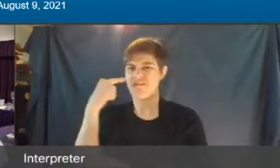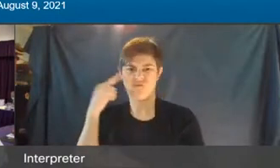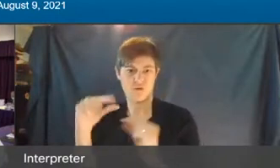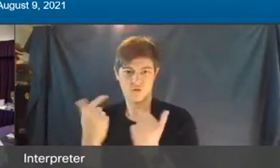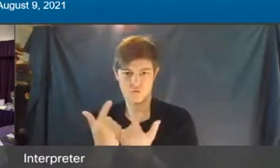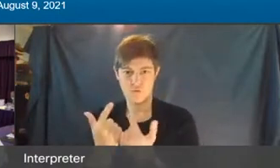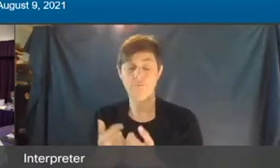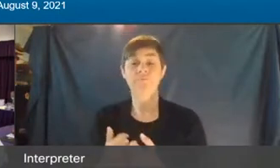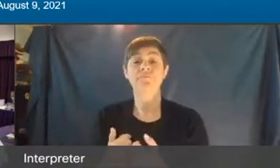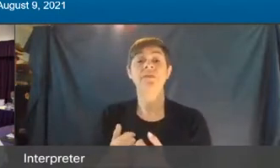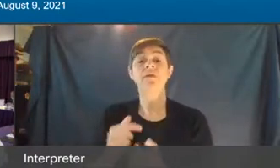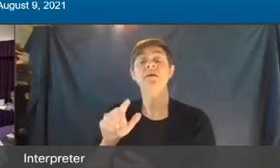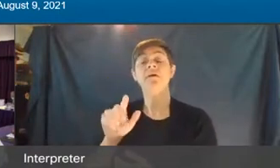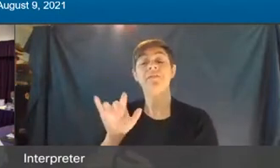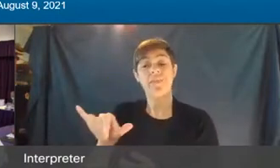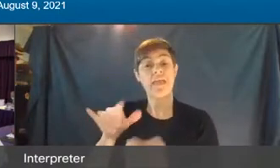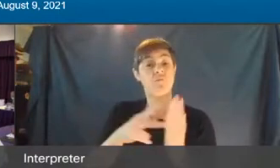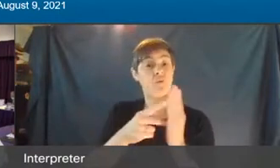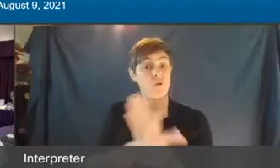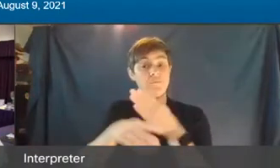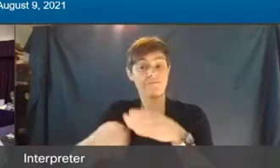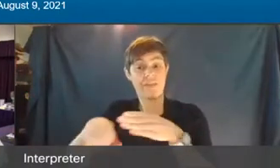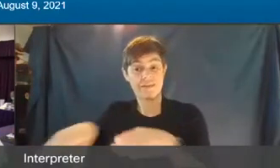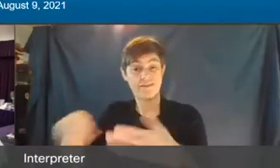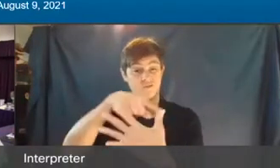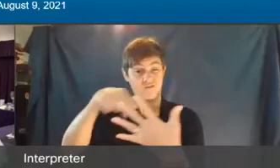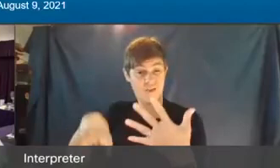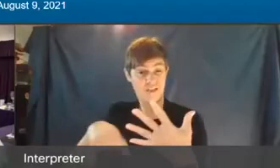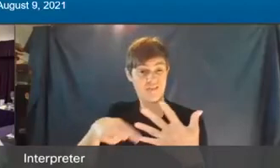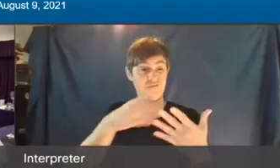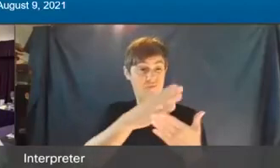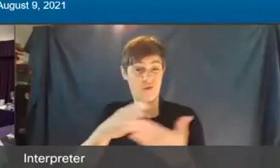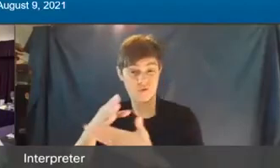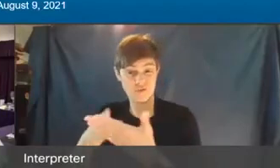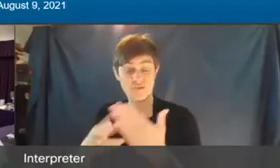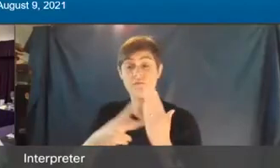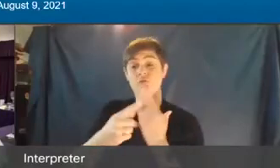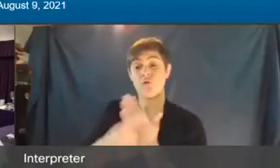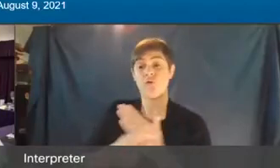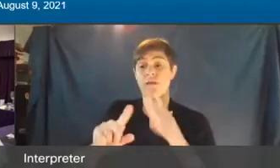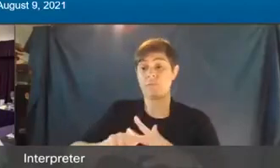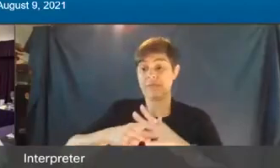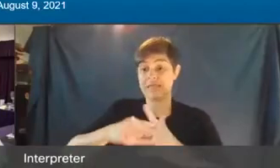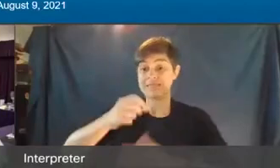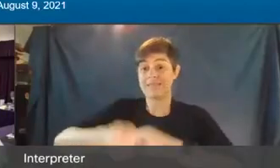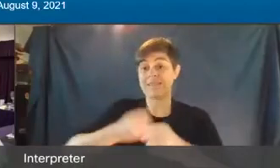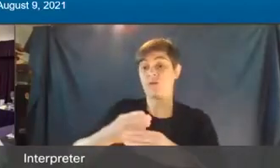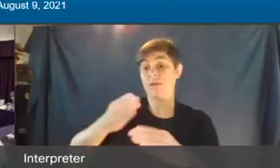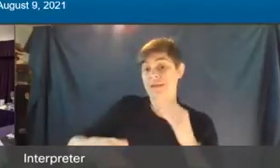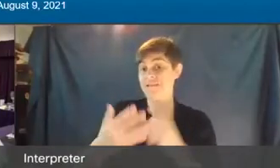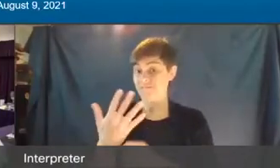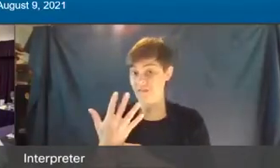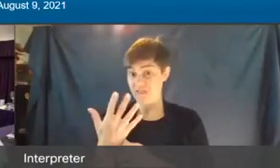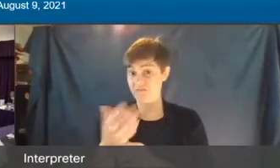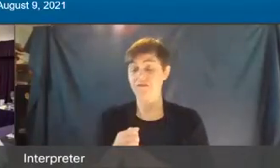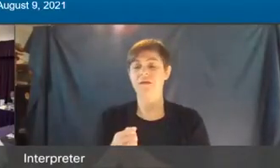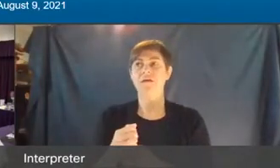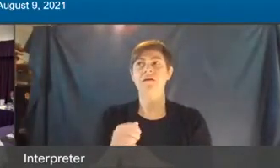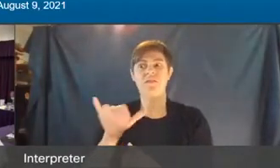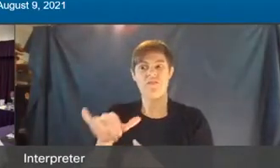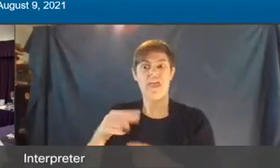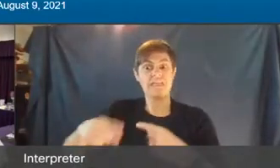program is broken into 5 phases, and the program begins in the year ending in 5, so this cycle would have